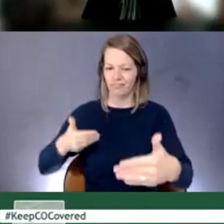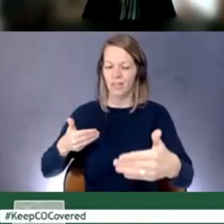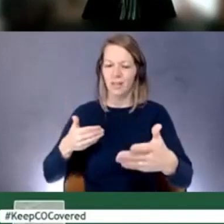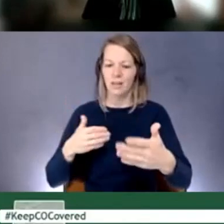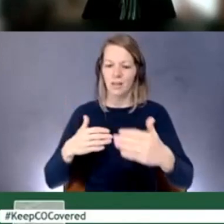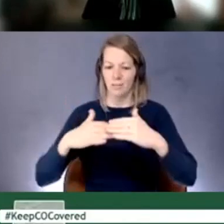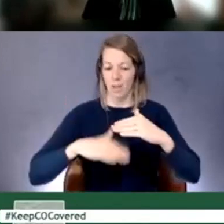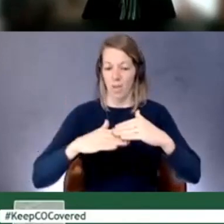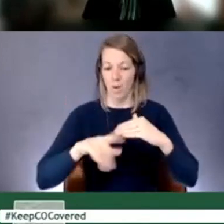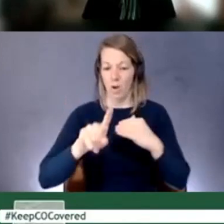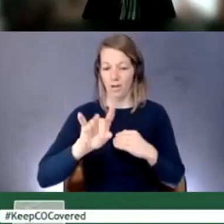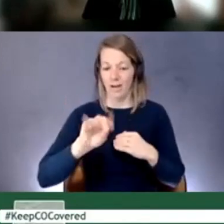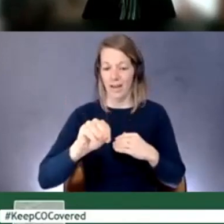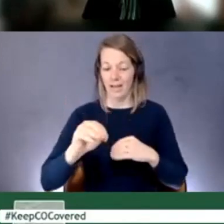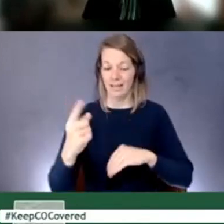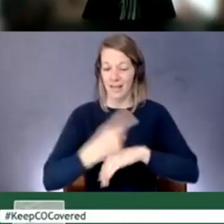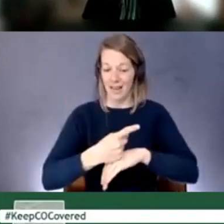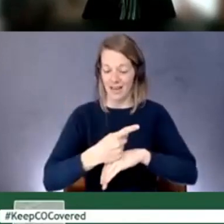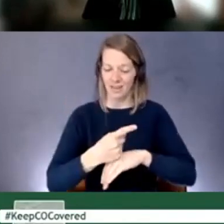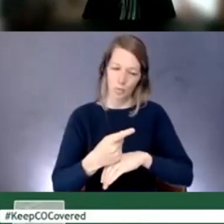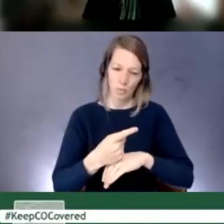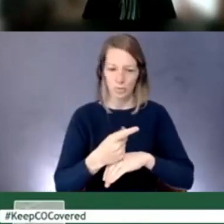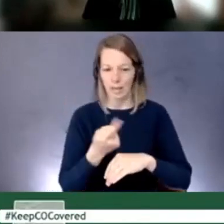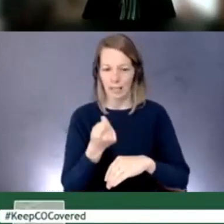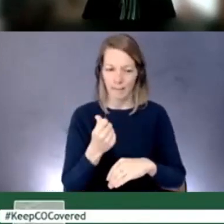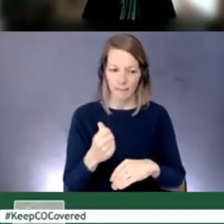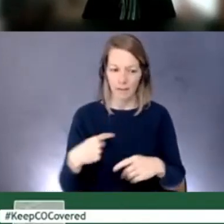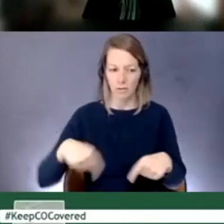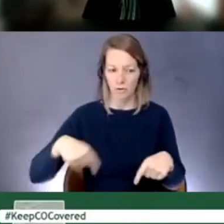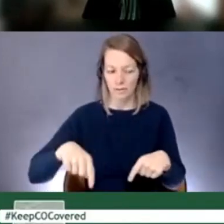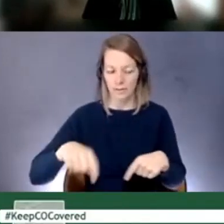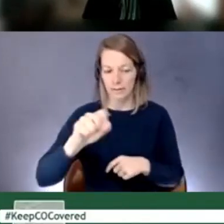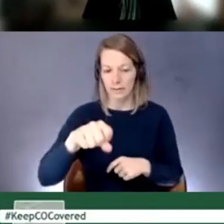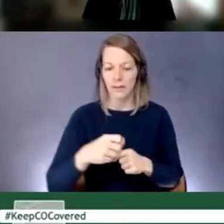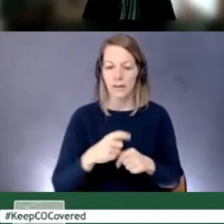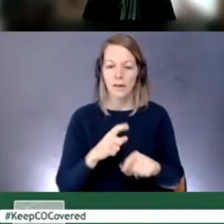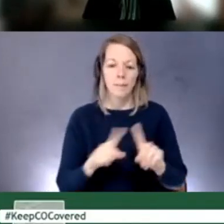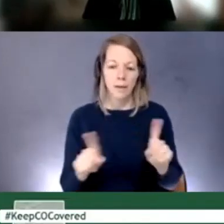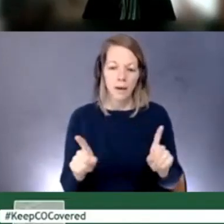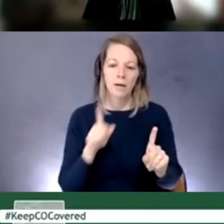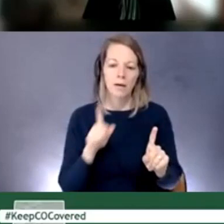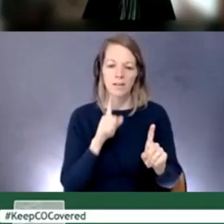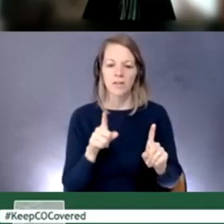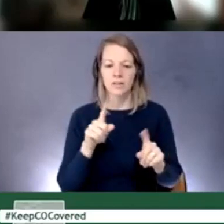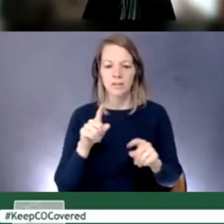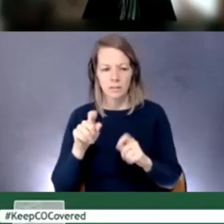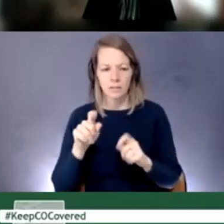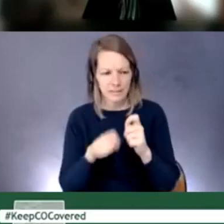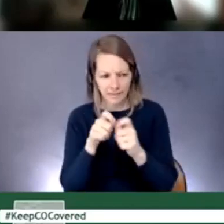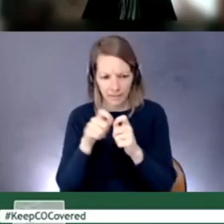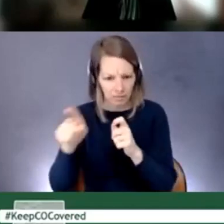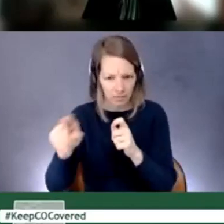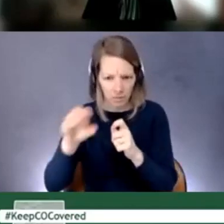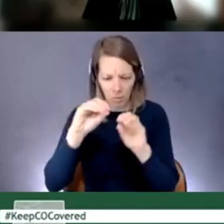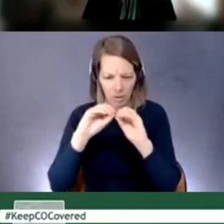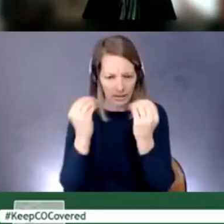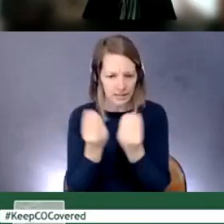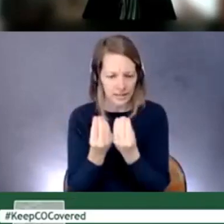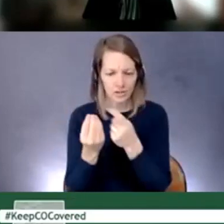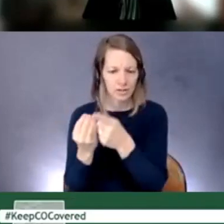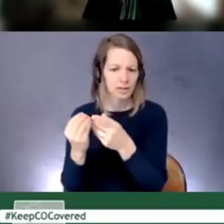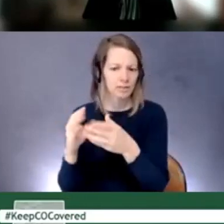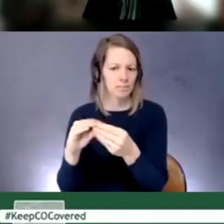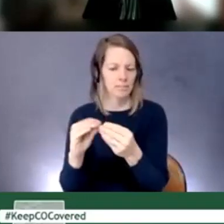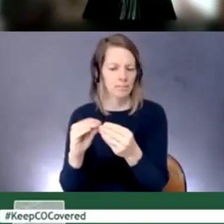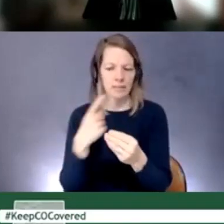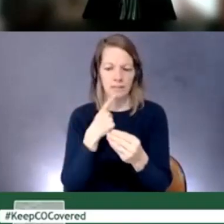that 180-day mark, start to wring their hands a little bit. But there are rating organizations like Fitch that would indicate that you might want